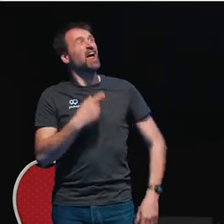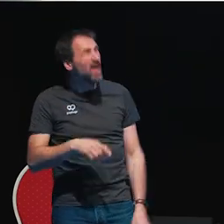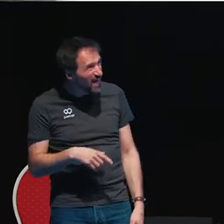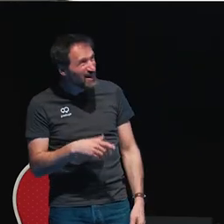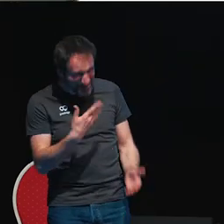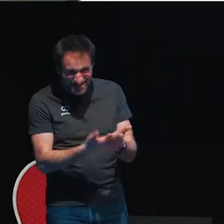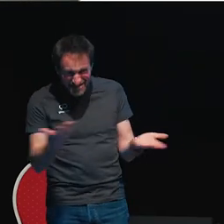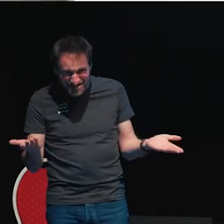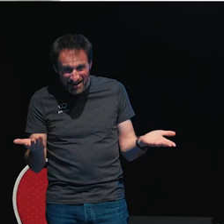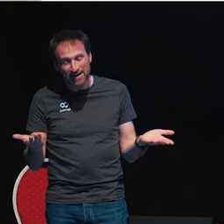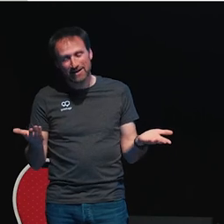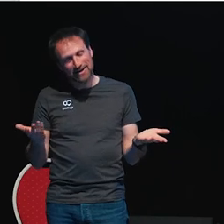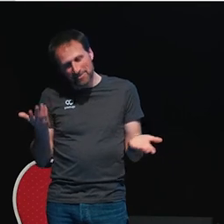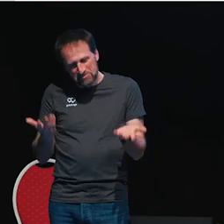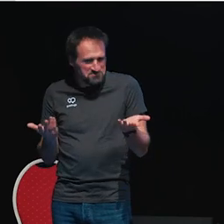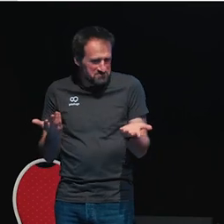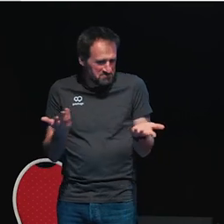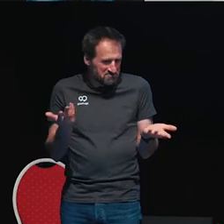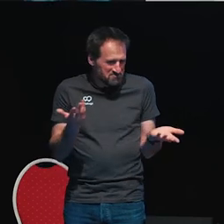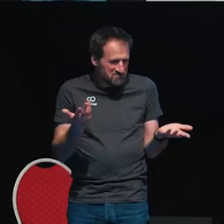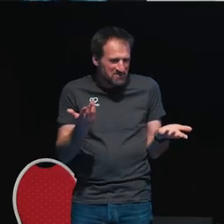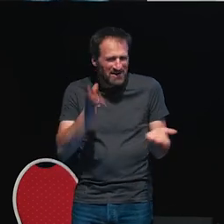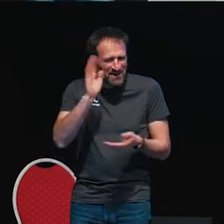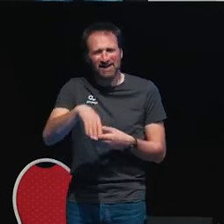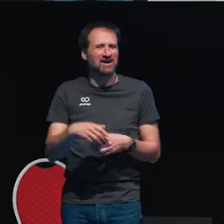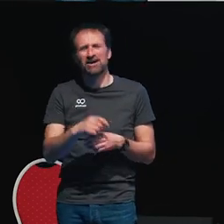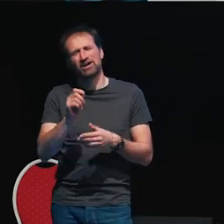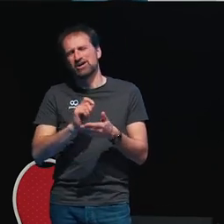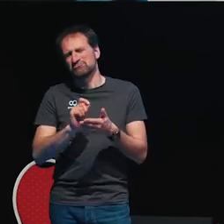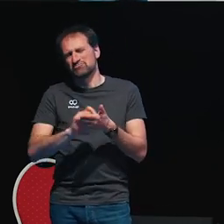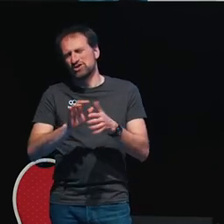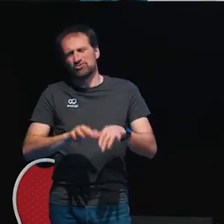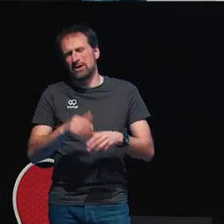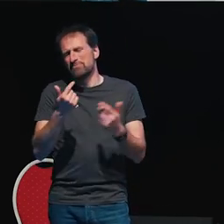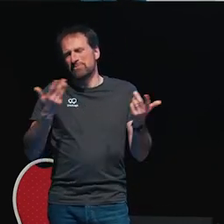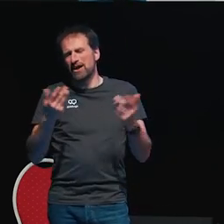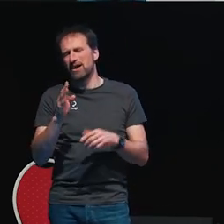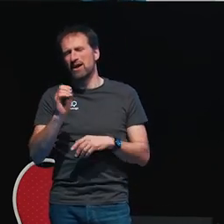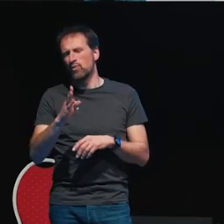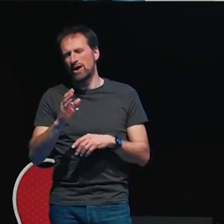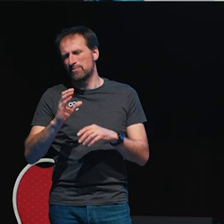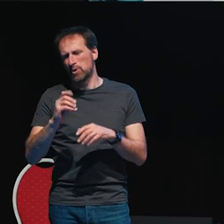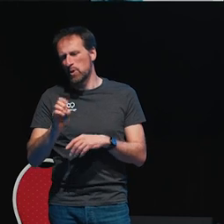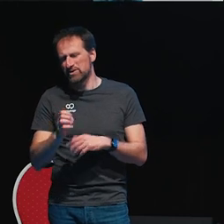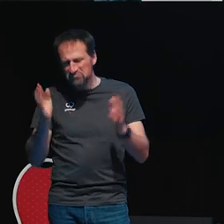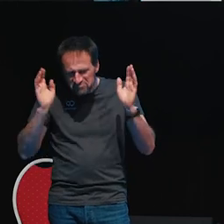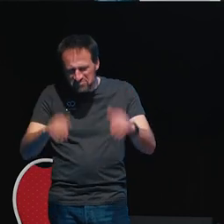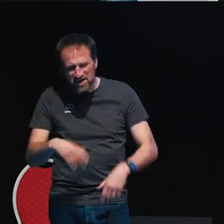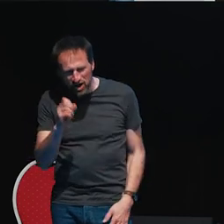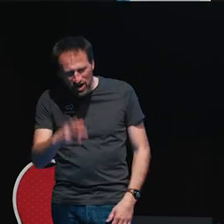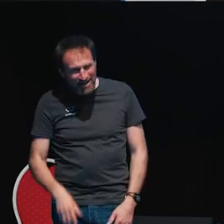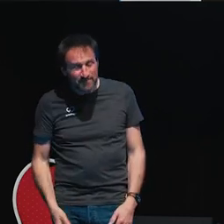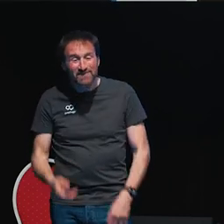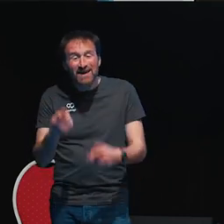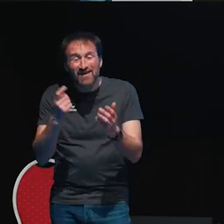But why should I care, Sean? Just let me write some web code. I just want to write some web. It's like, it's okay. Because now that you